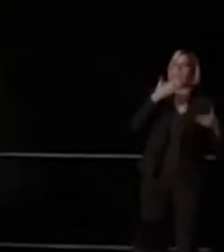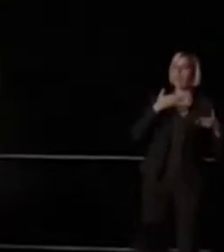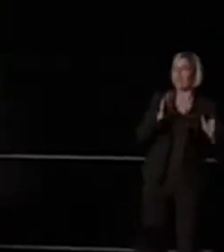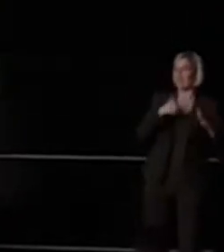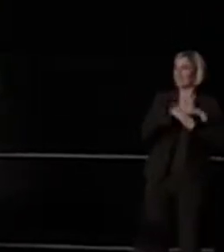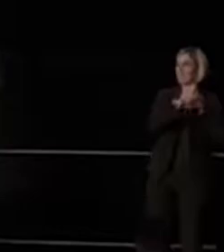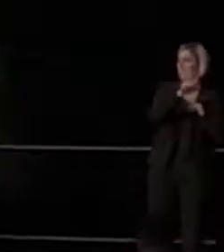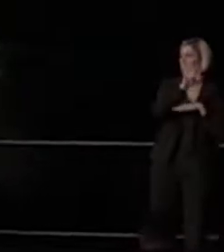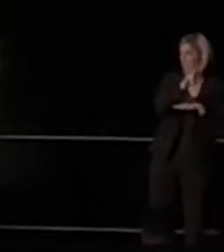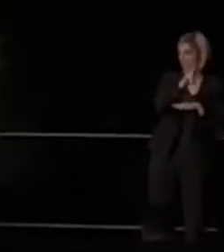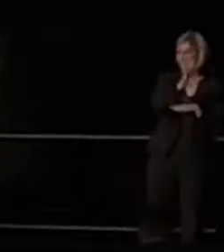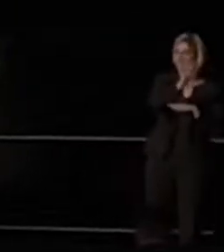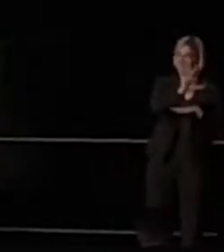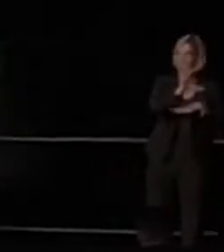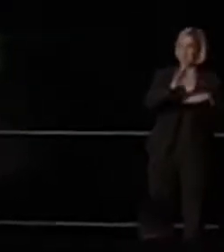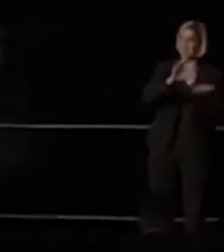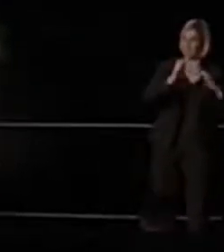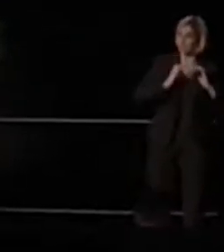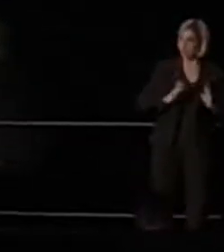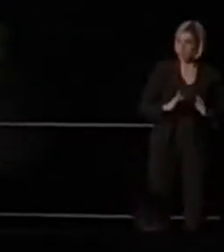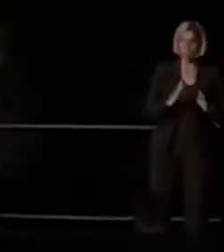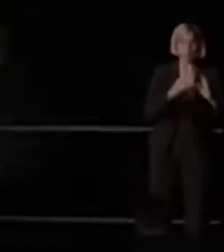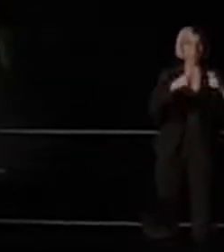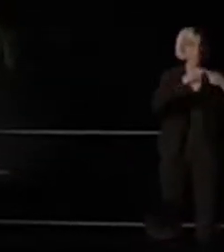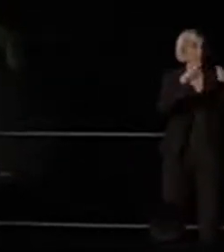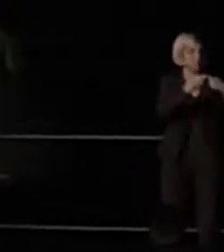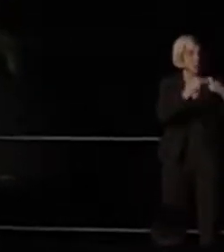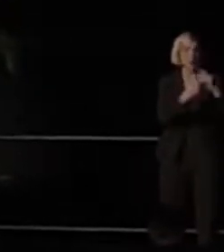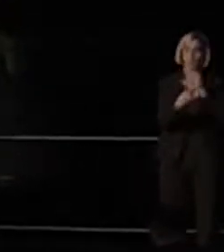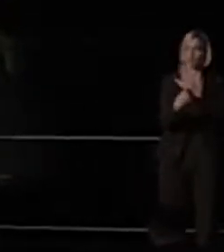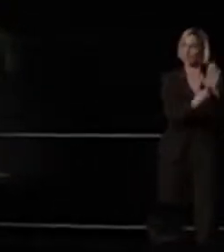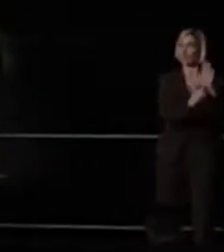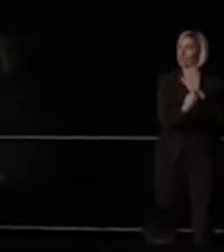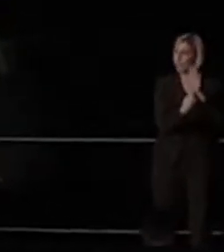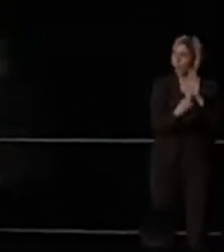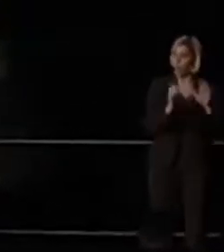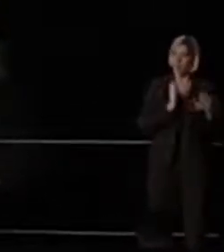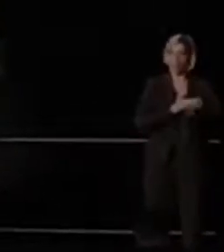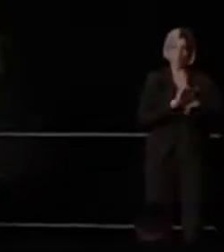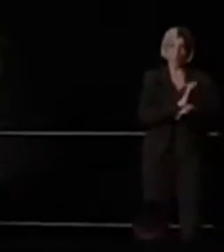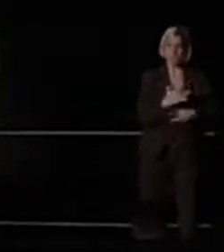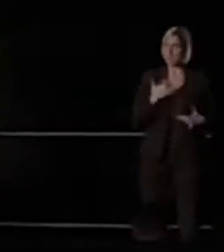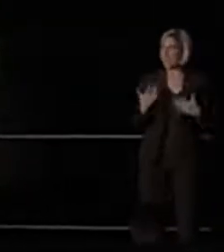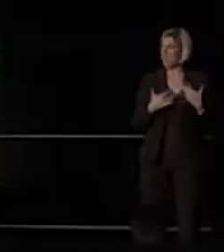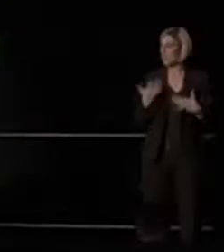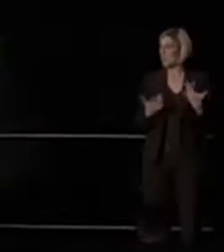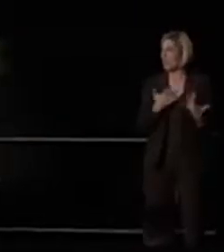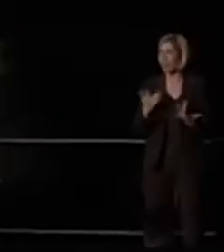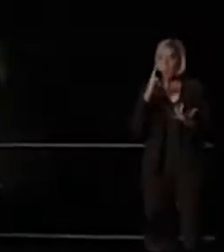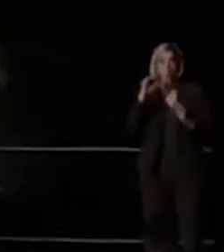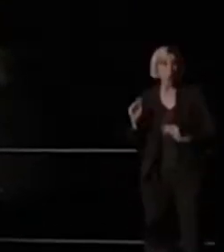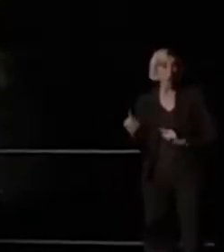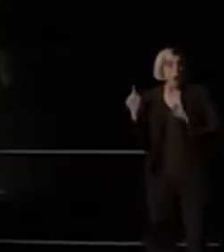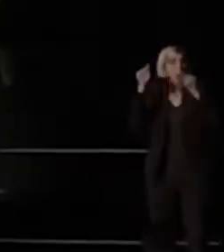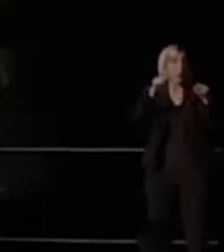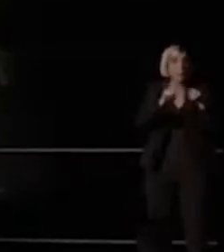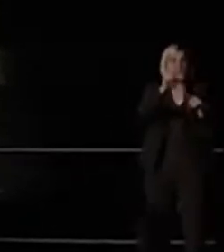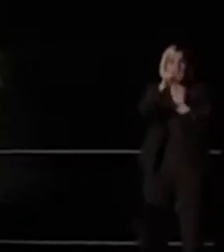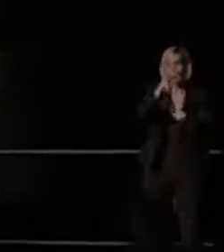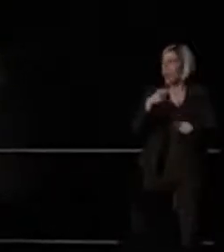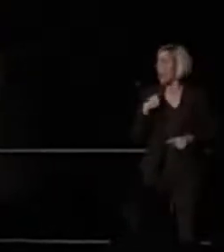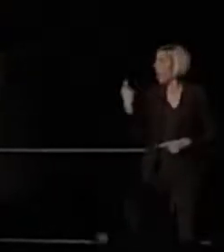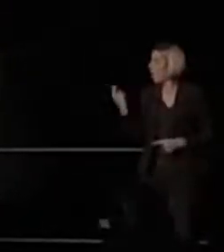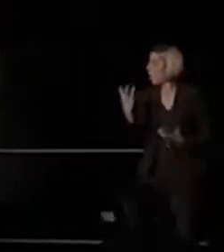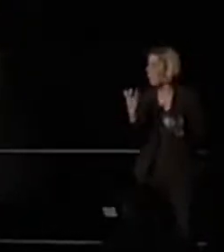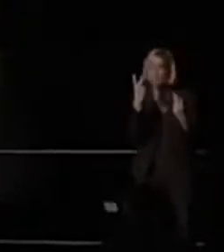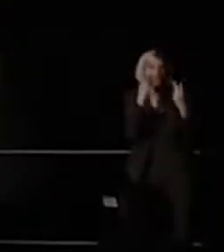Consumer Electronics Show, along with Radio Shack and Commodore, to show off their computers. And we were going to go to Las Vegas, and I'd always wanted to see Las